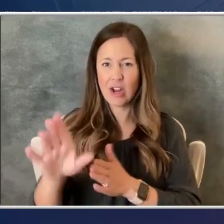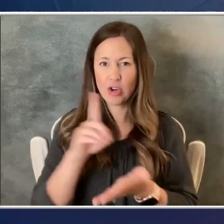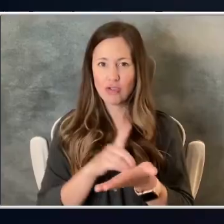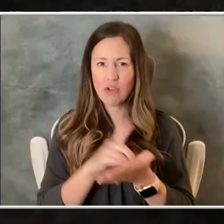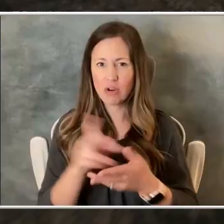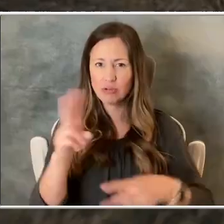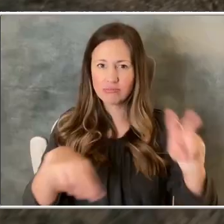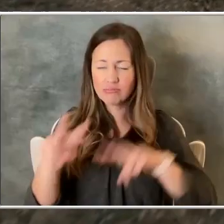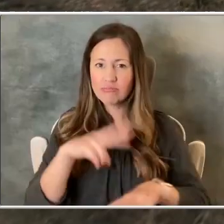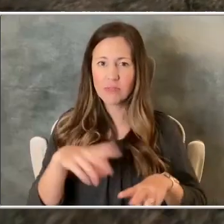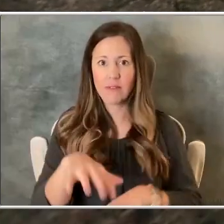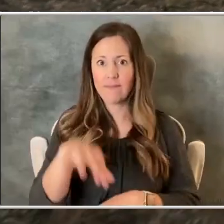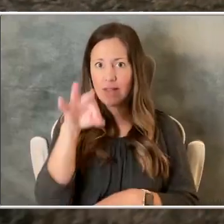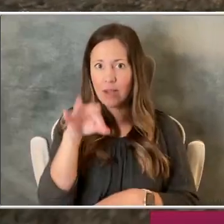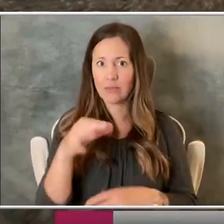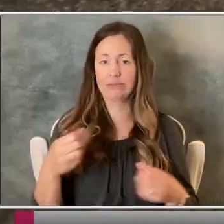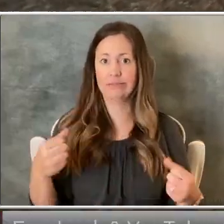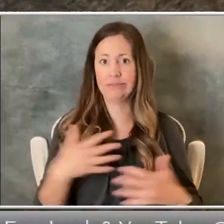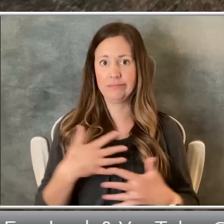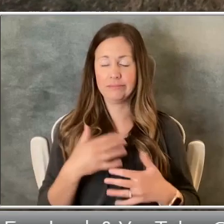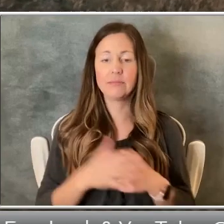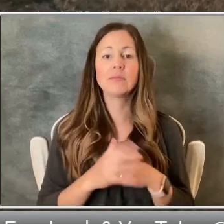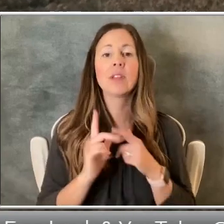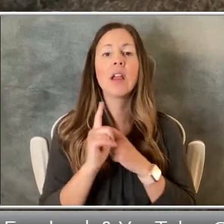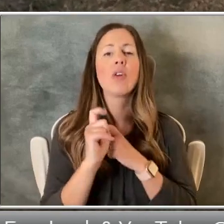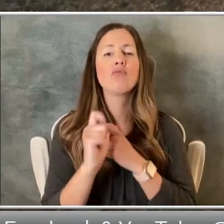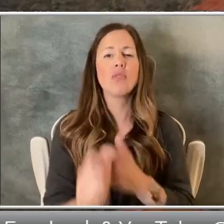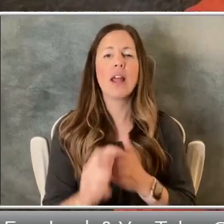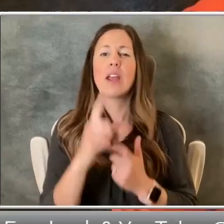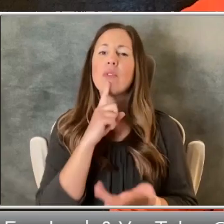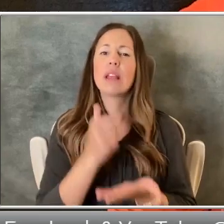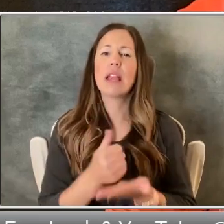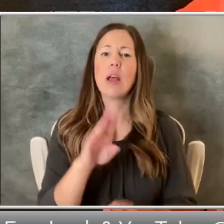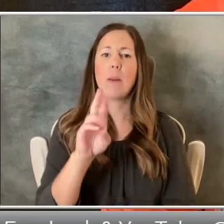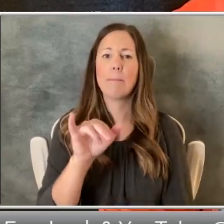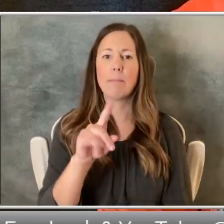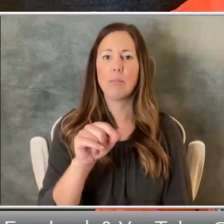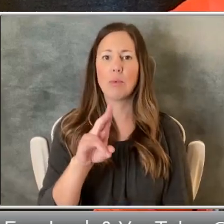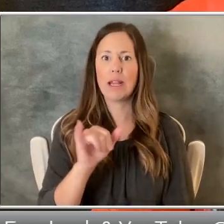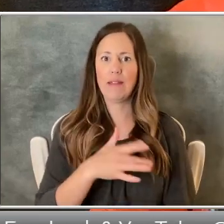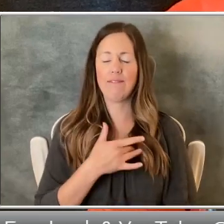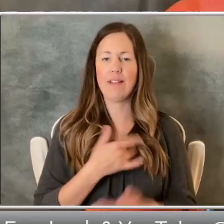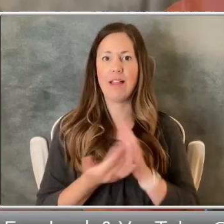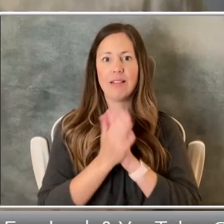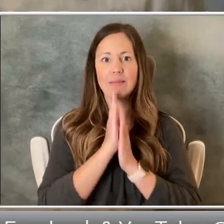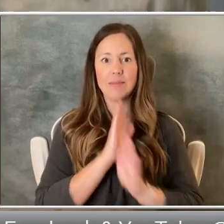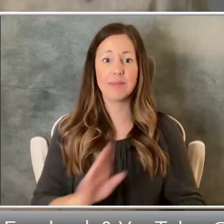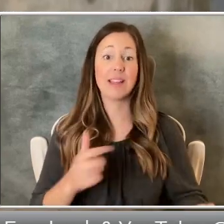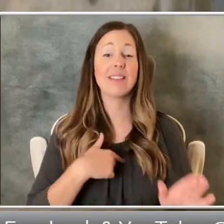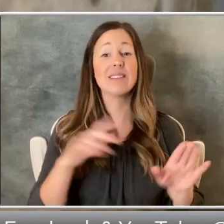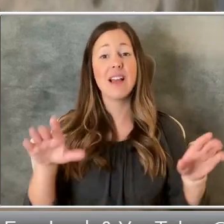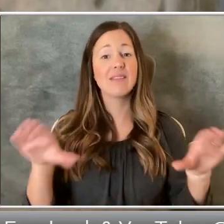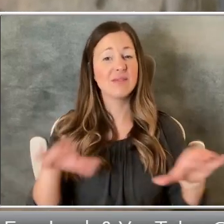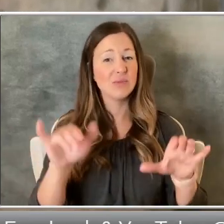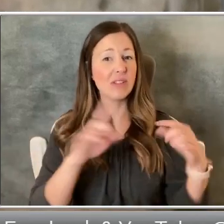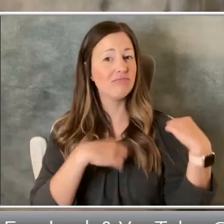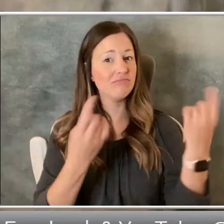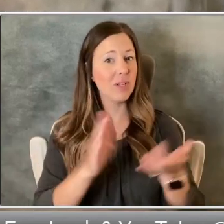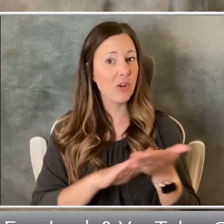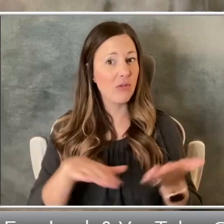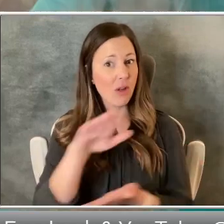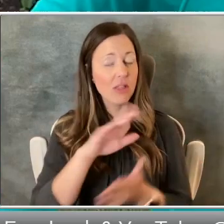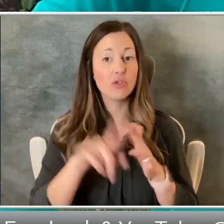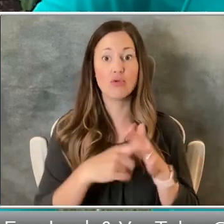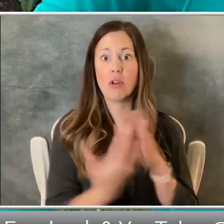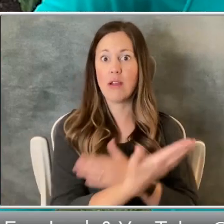discovery. Running is what gives Brittany Claiborne peace. I have been a runner since college. It's how she starts every morning